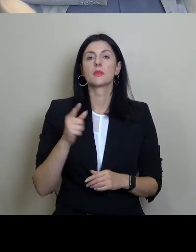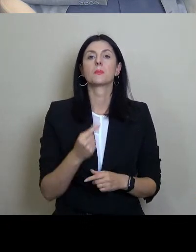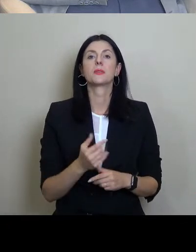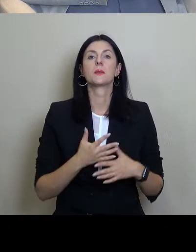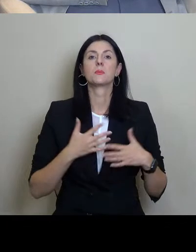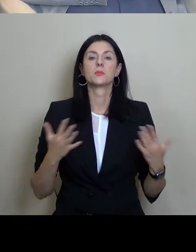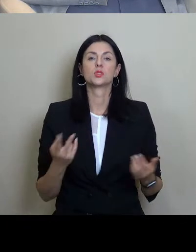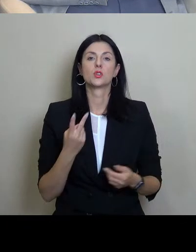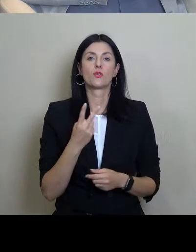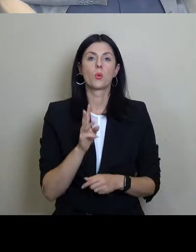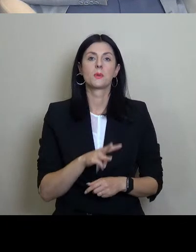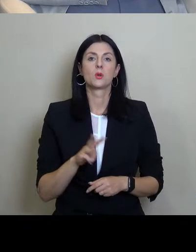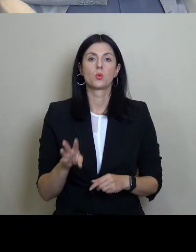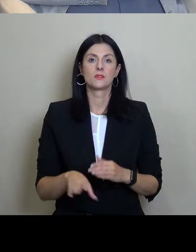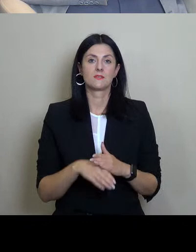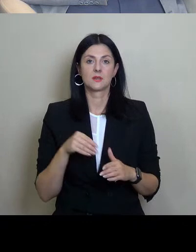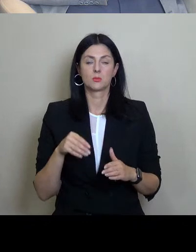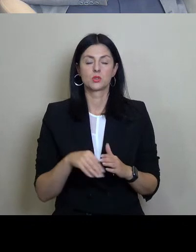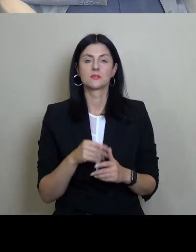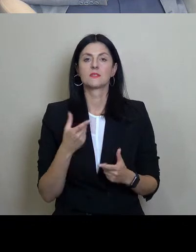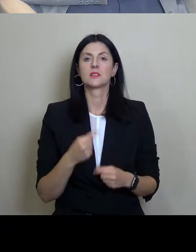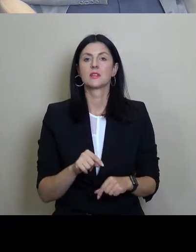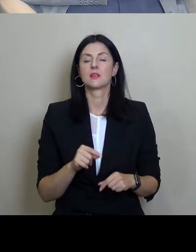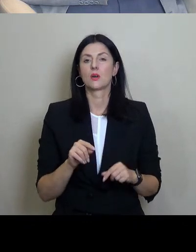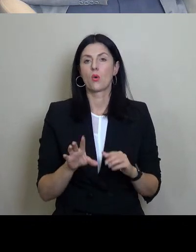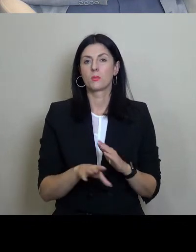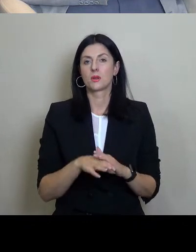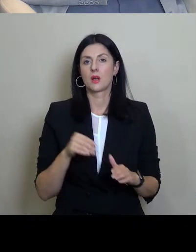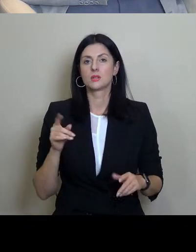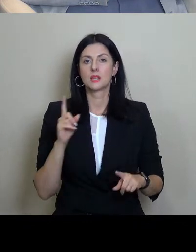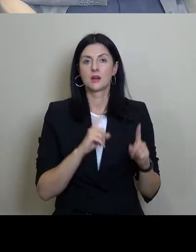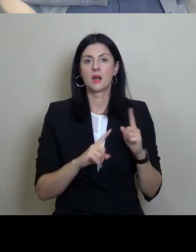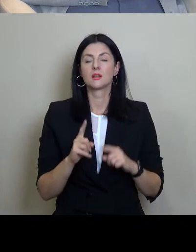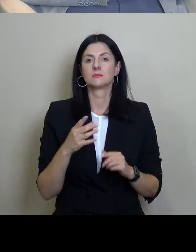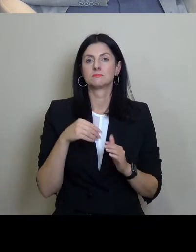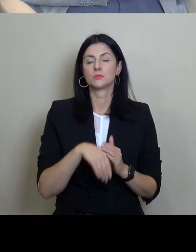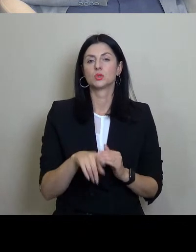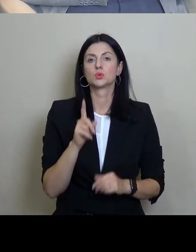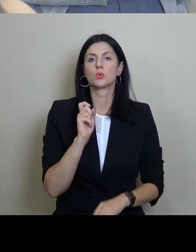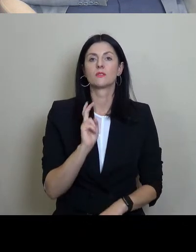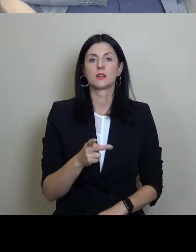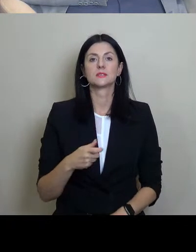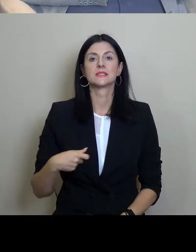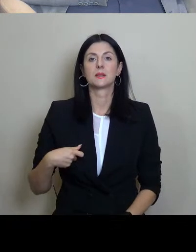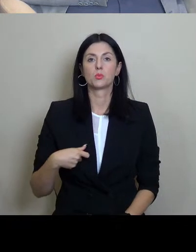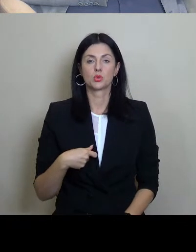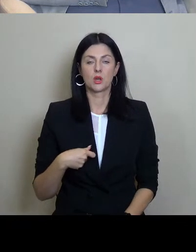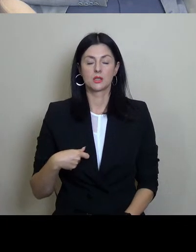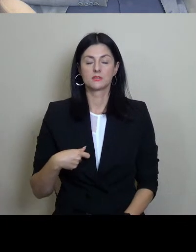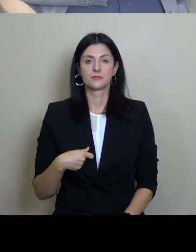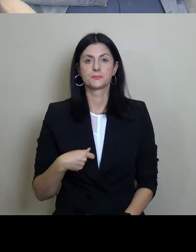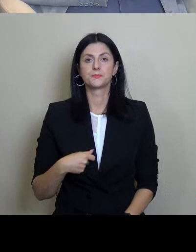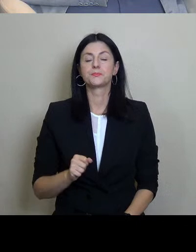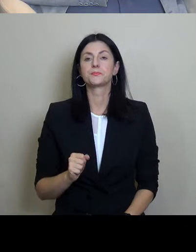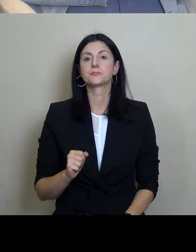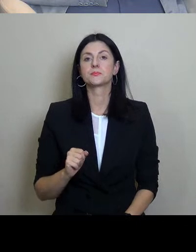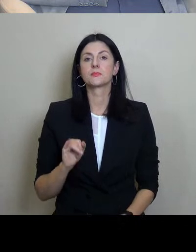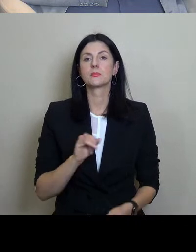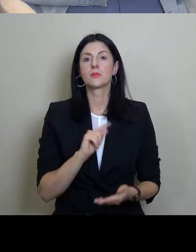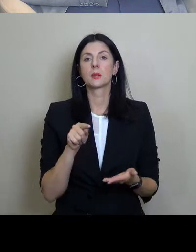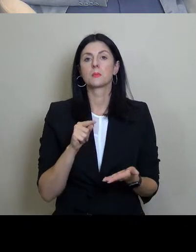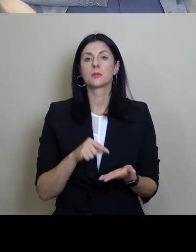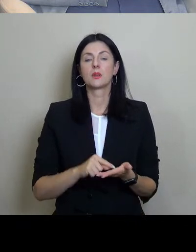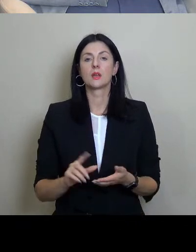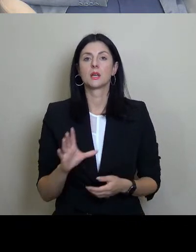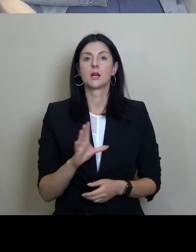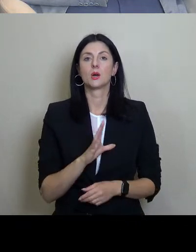cities, if it is more than 10 million of voters, when we have councillors with 120 councillors.